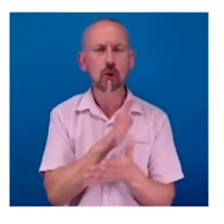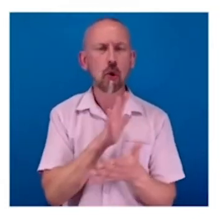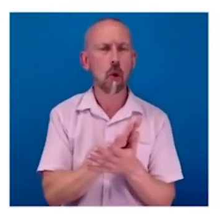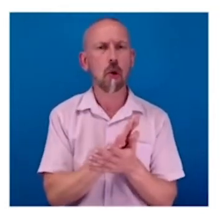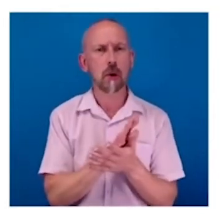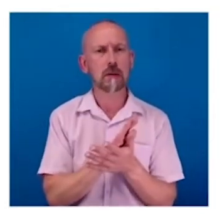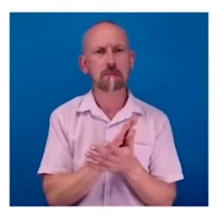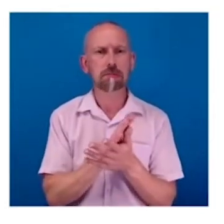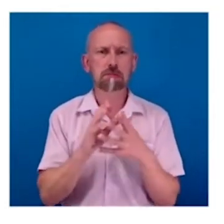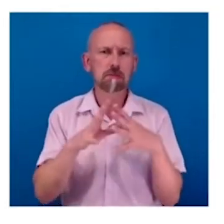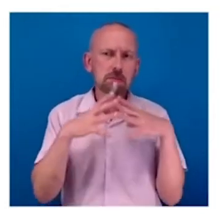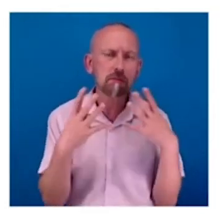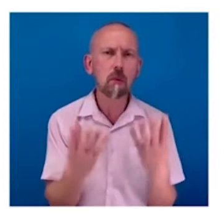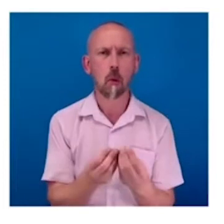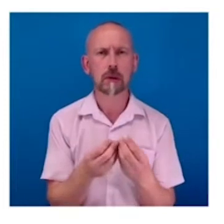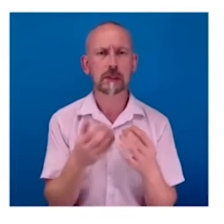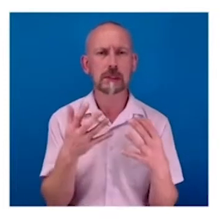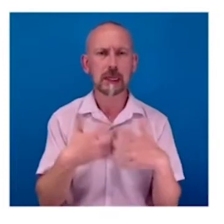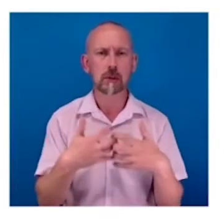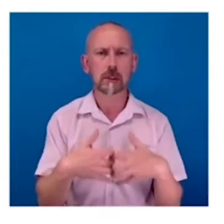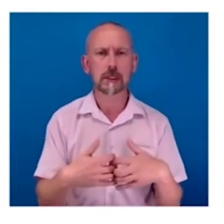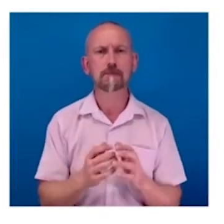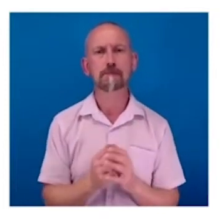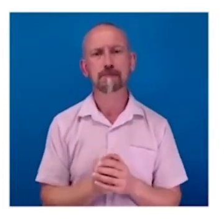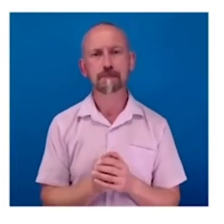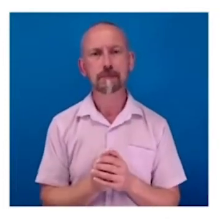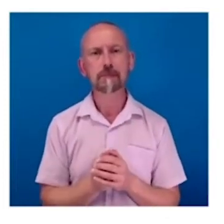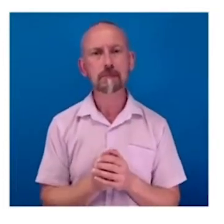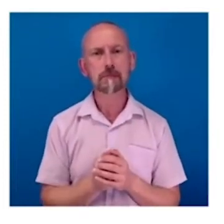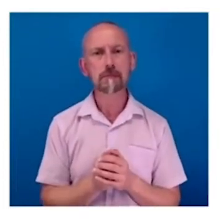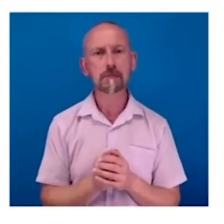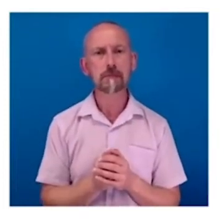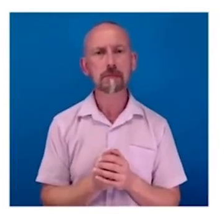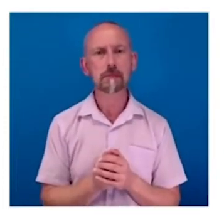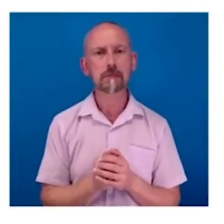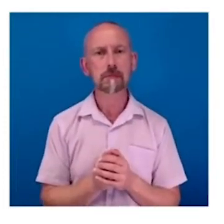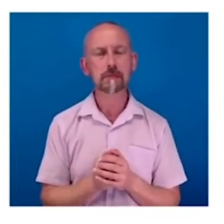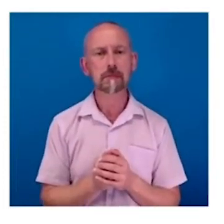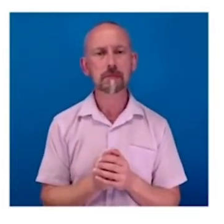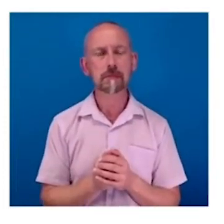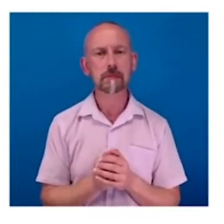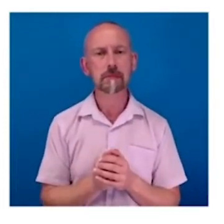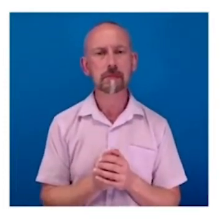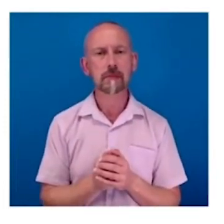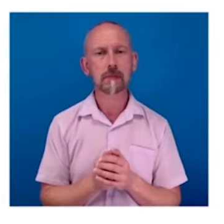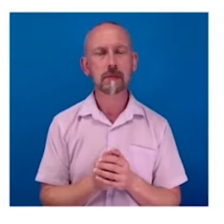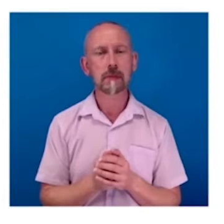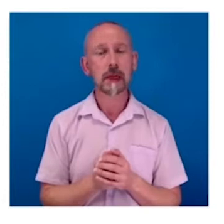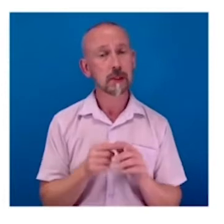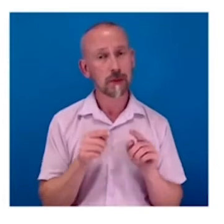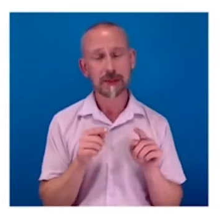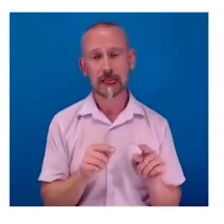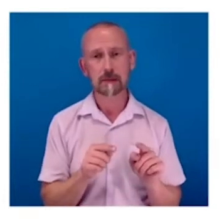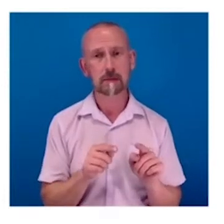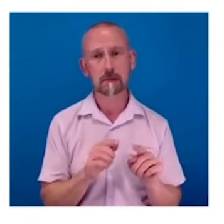like others. And this is not enough, because while saying that, you have to remember that we have to make those